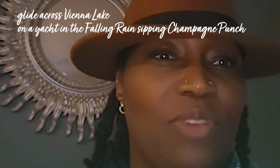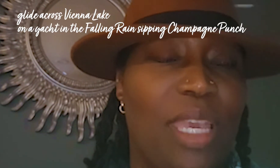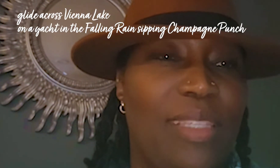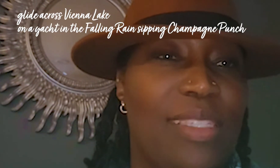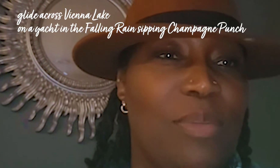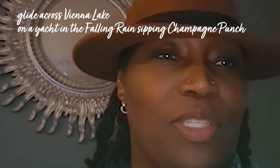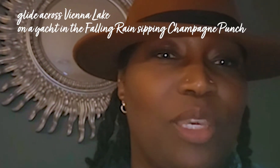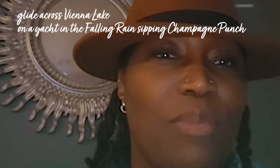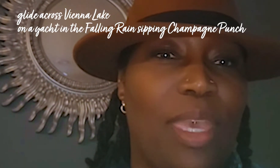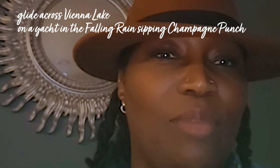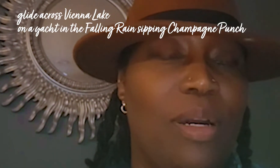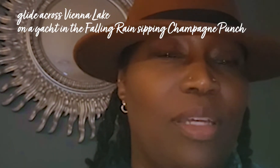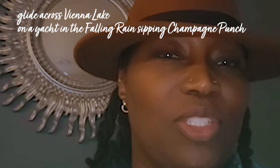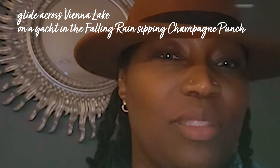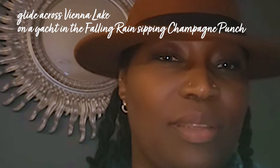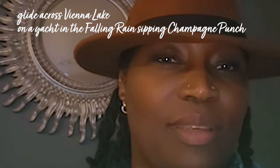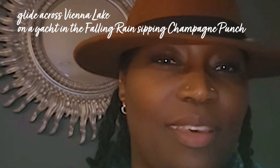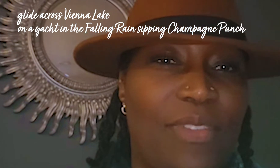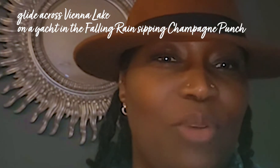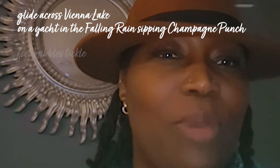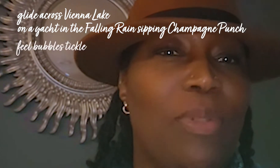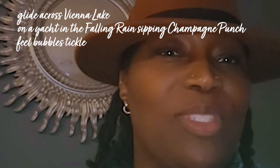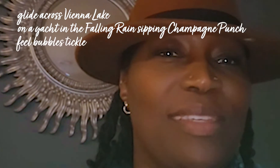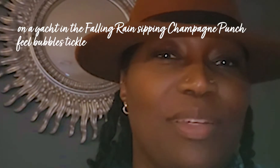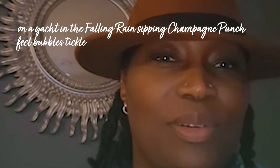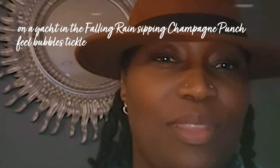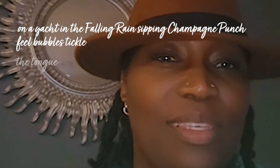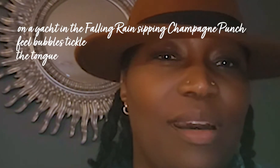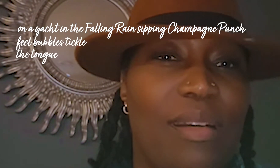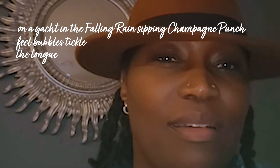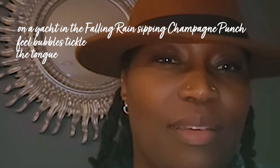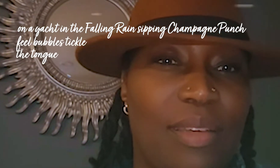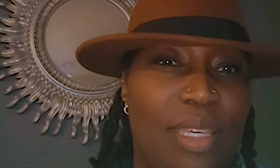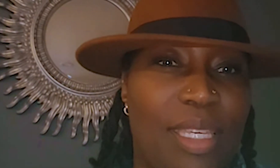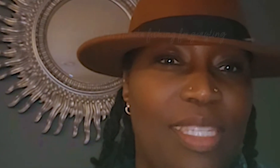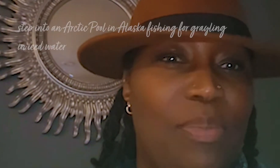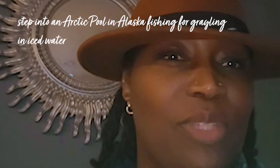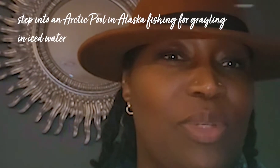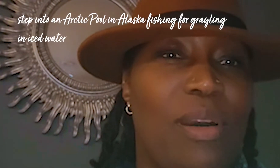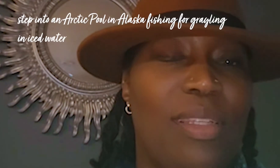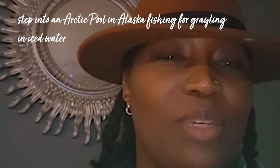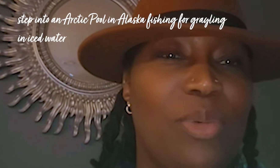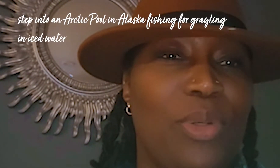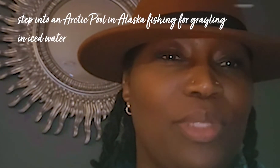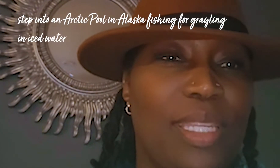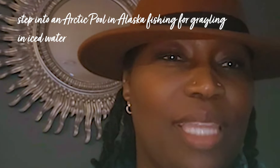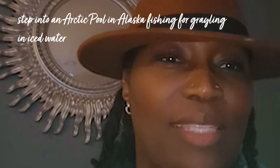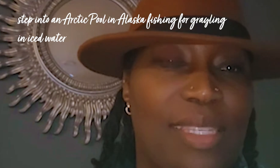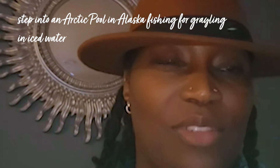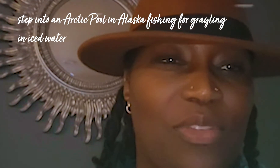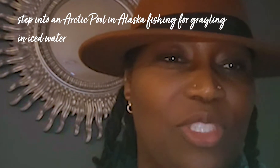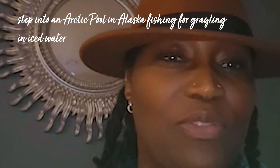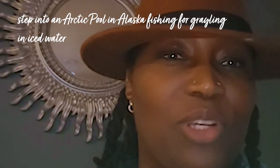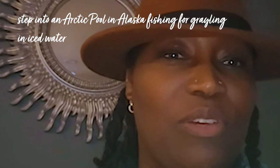falling rain sipping champagne punch. Feel bubbles tickle the tongue. Step into an Arctic pool in